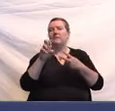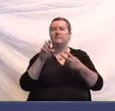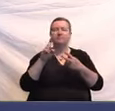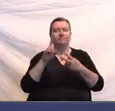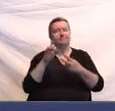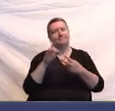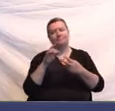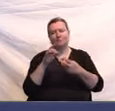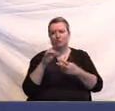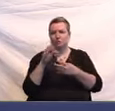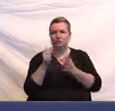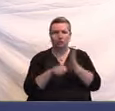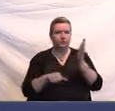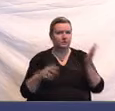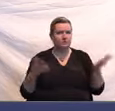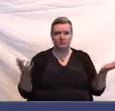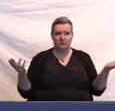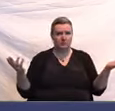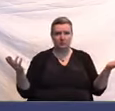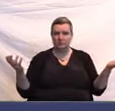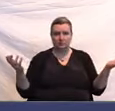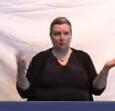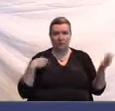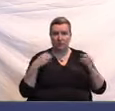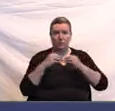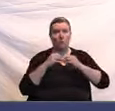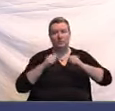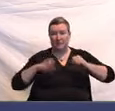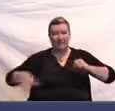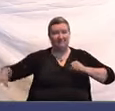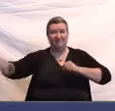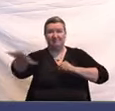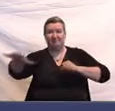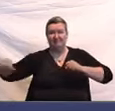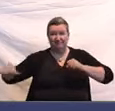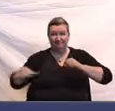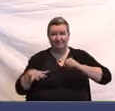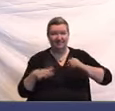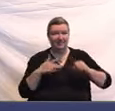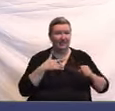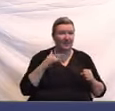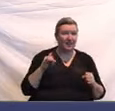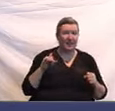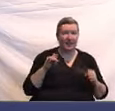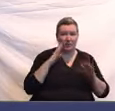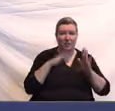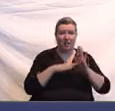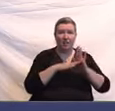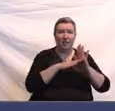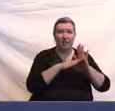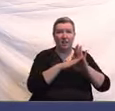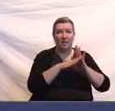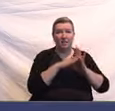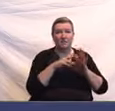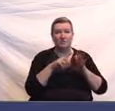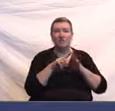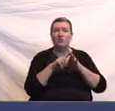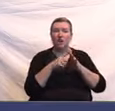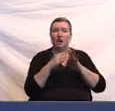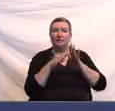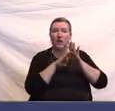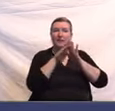terms of capacities. The fever feels like it's starting to break, at least temporarily in